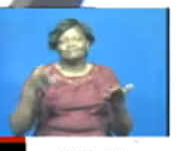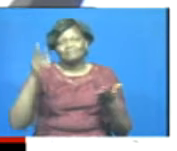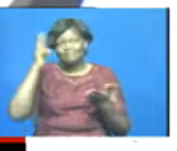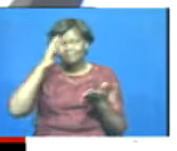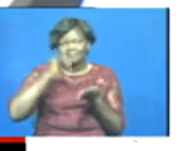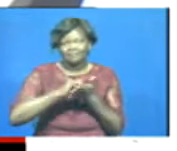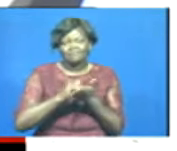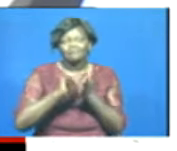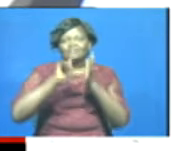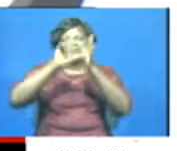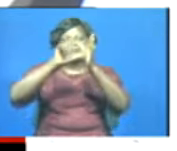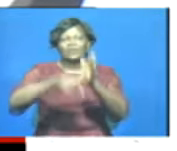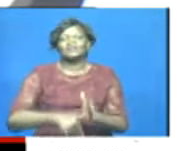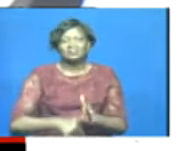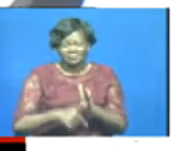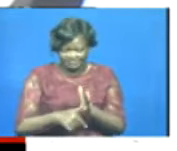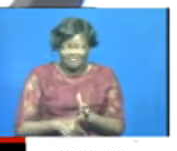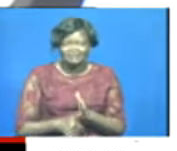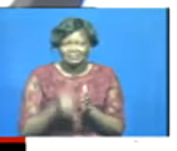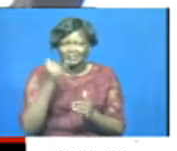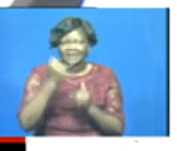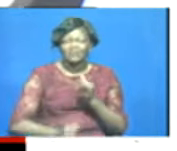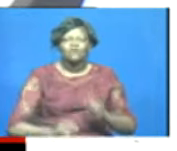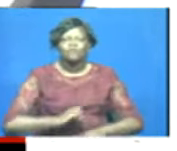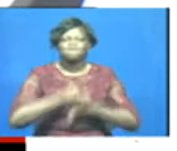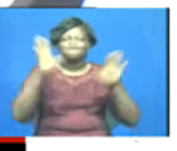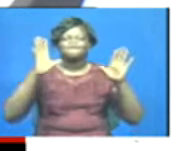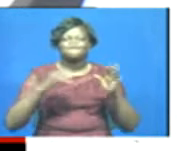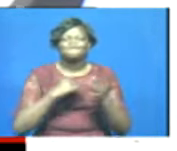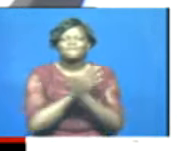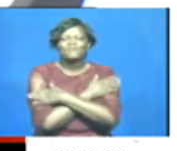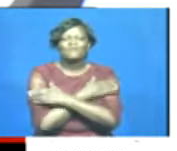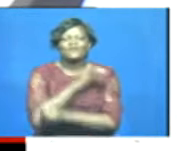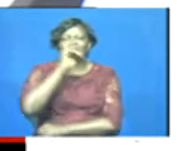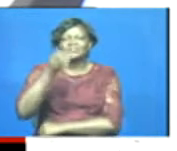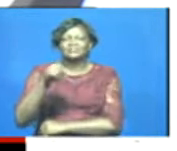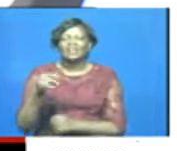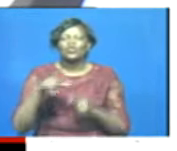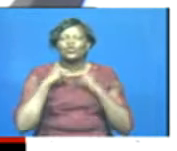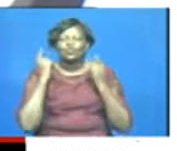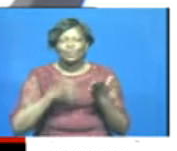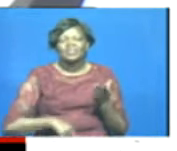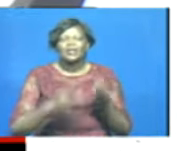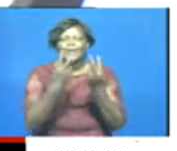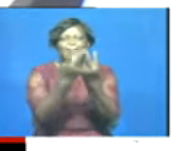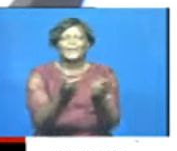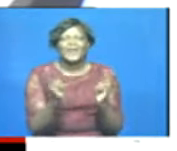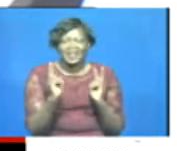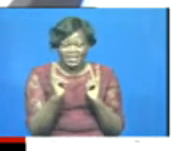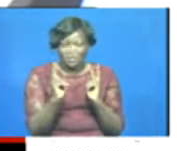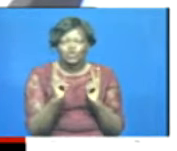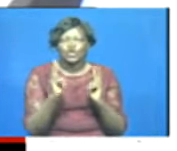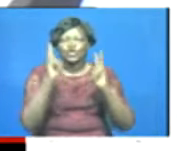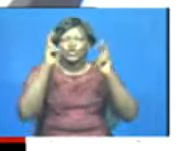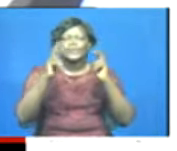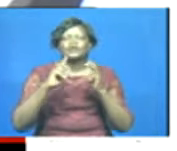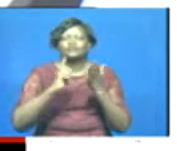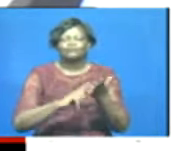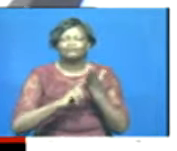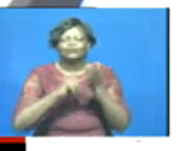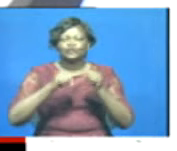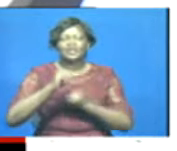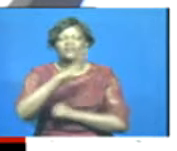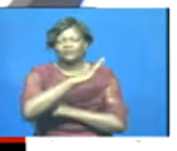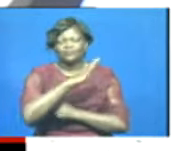little later on at the tail end of this live broadcast, my colleague JJ Kioria is hosting a panel, and the topic of discussion tonight on Kenya